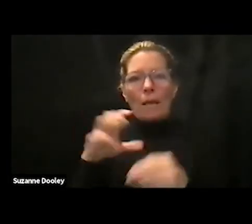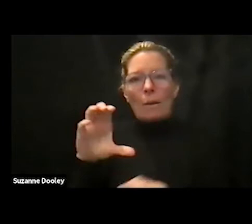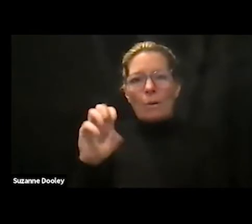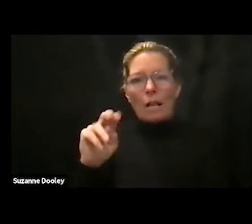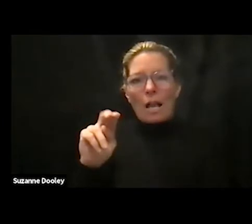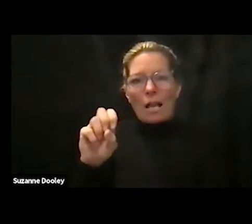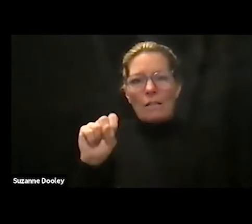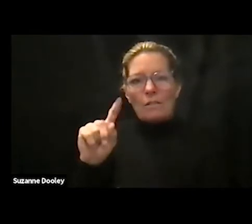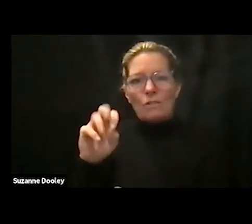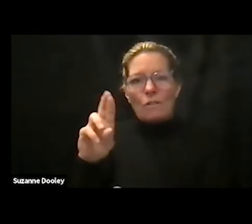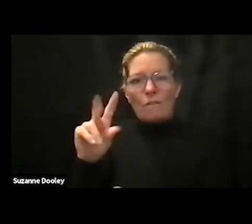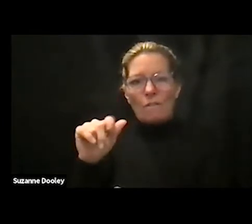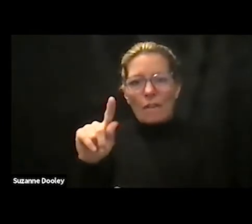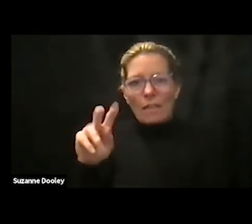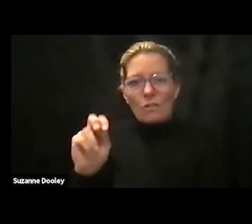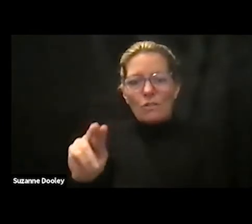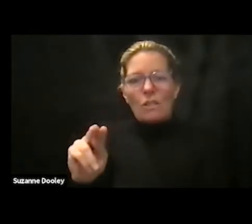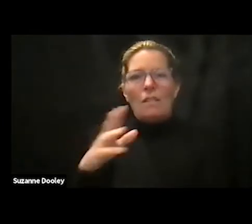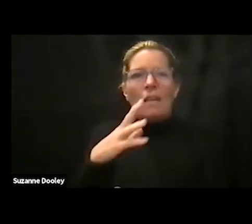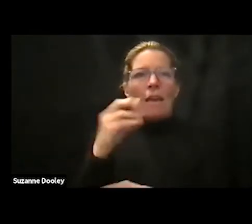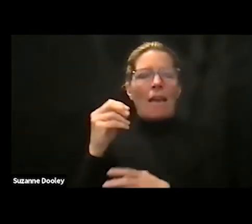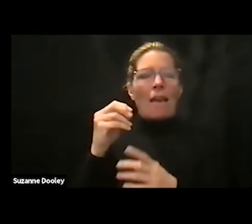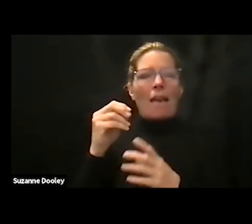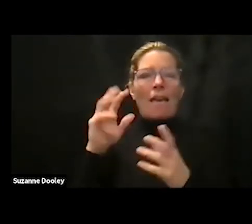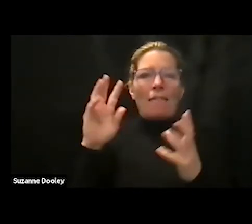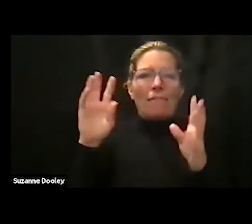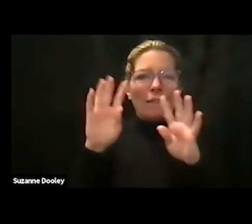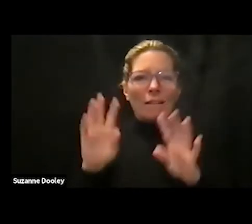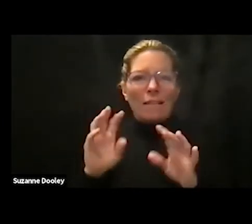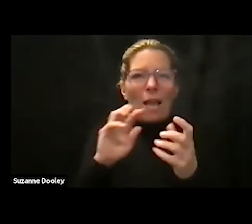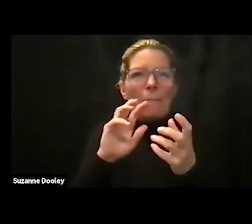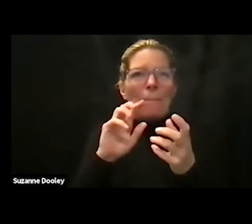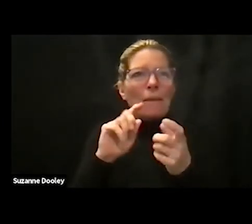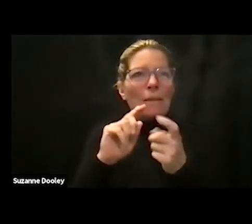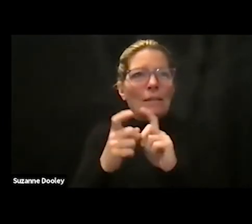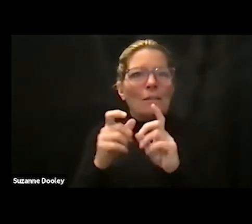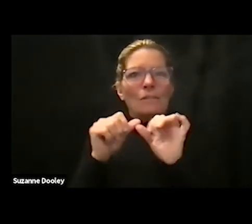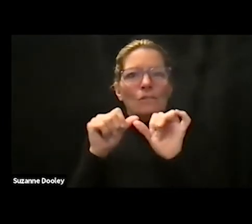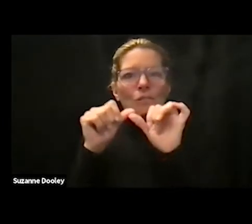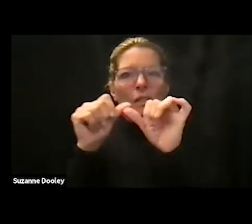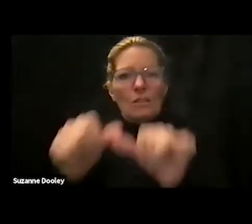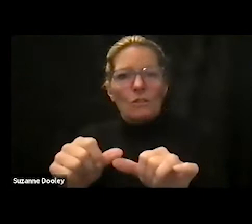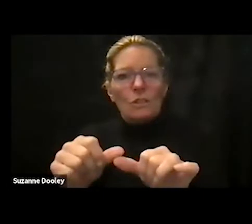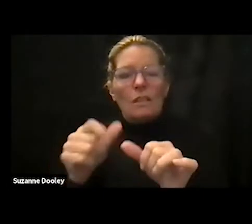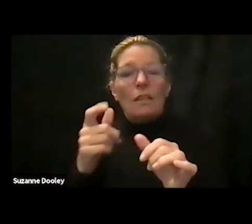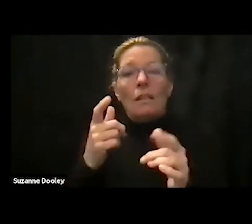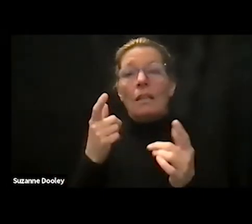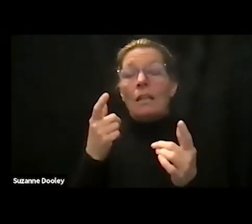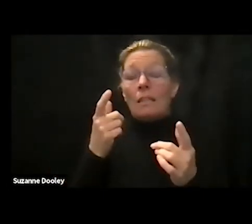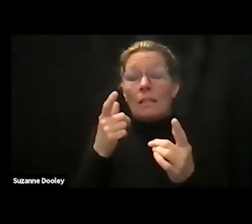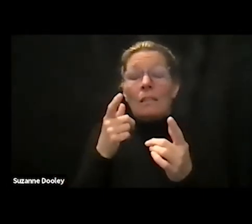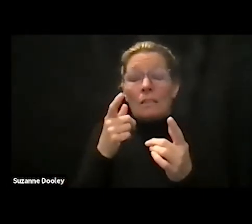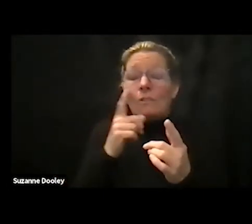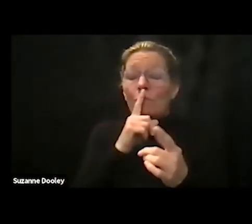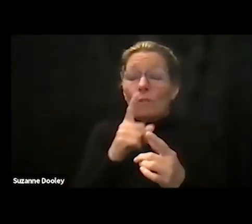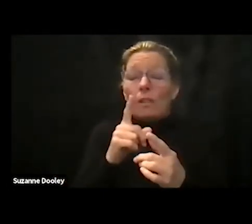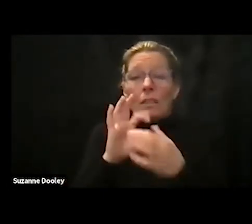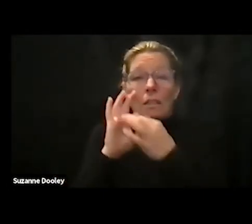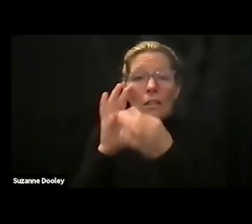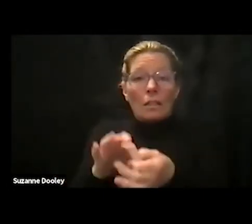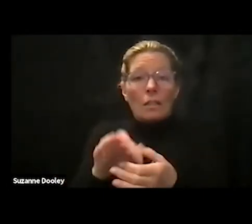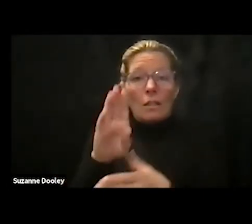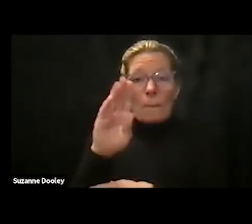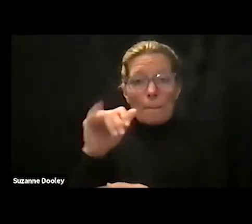movement and how the climate movement is changing, a lot of that is large in part to BIPOC and